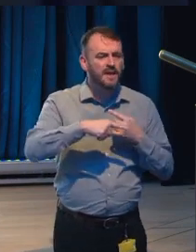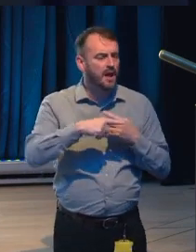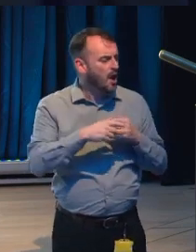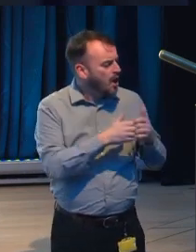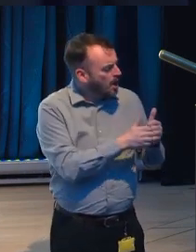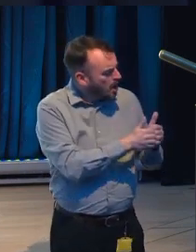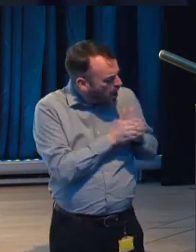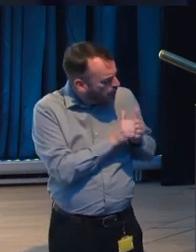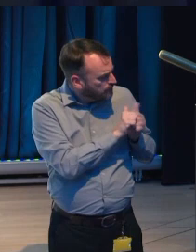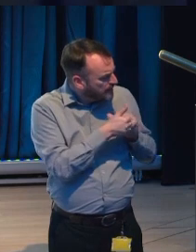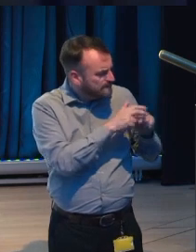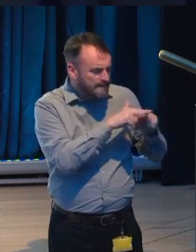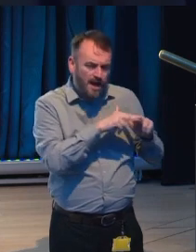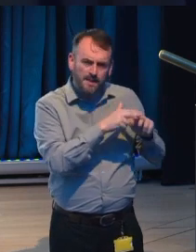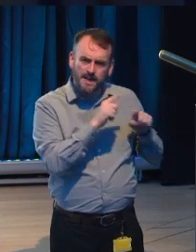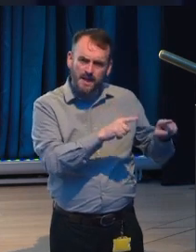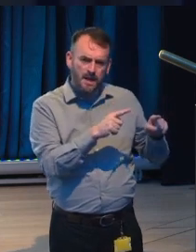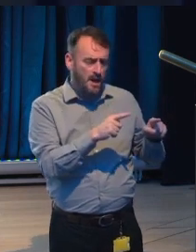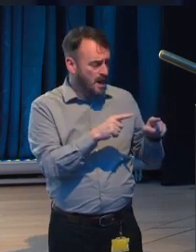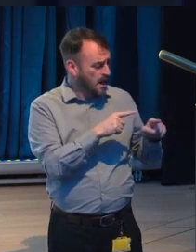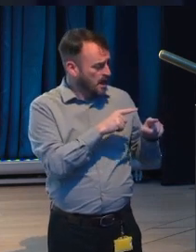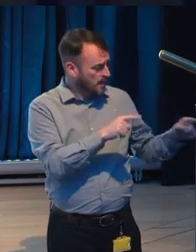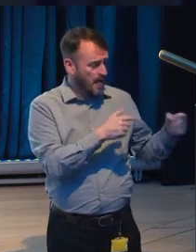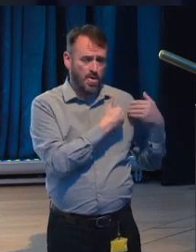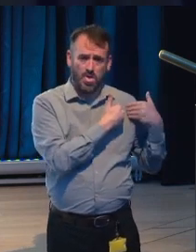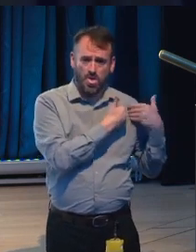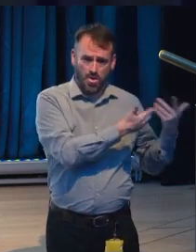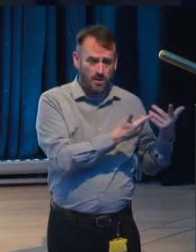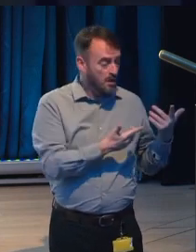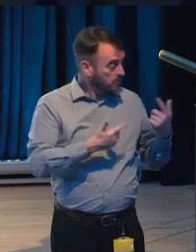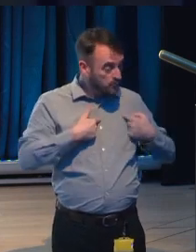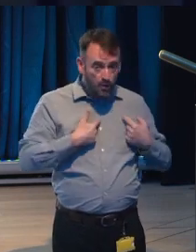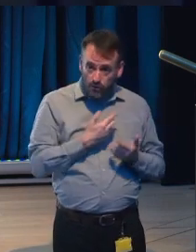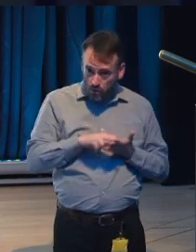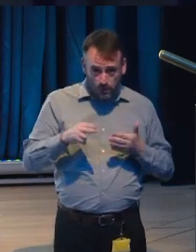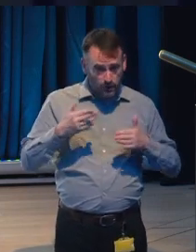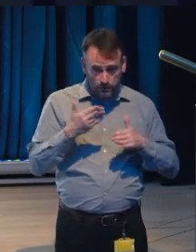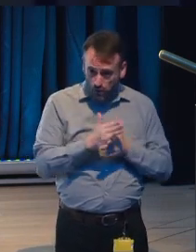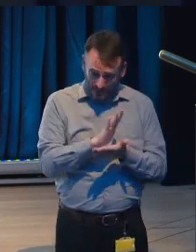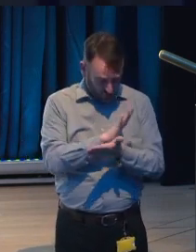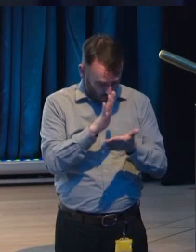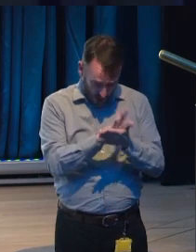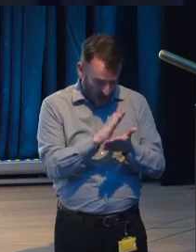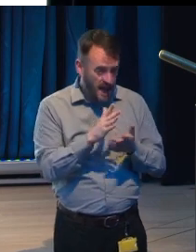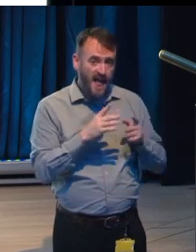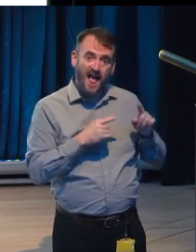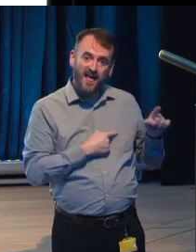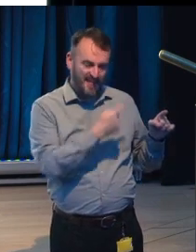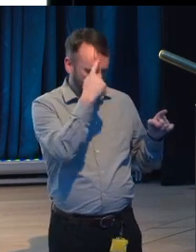it, because I didn't want to appear ungrateful, moaning about a job that I really enjoyed doing, and knew that I was lucky to be